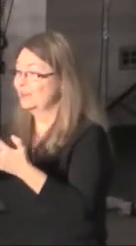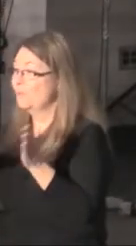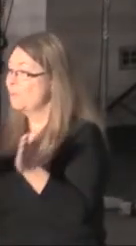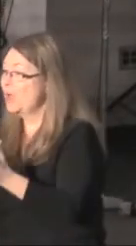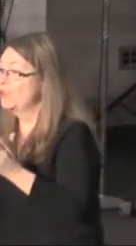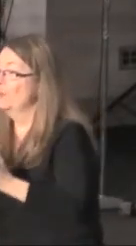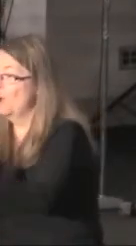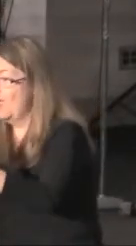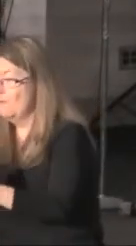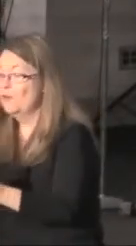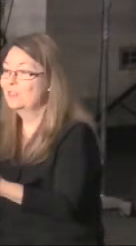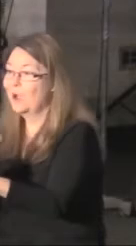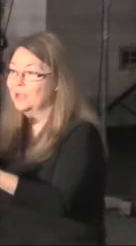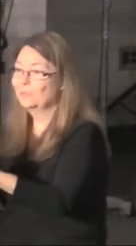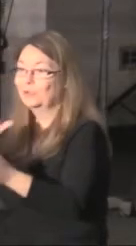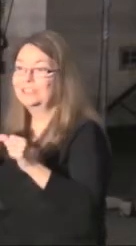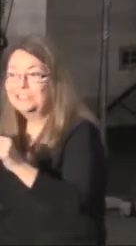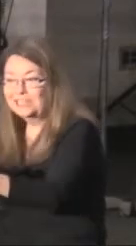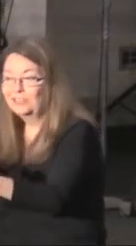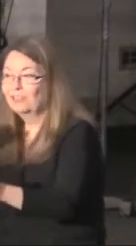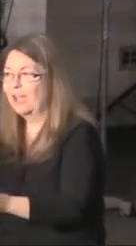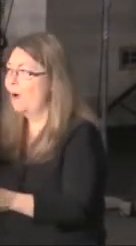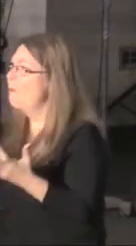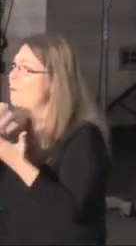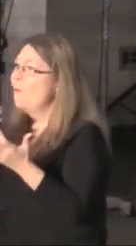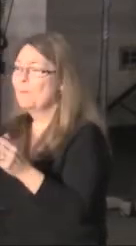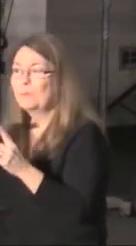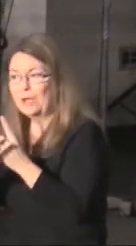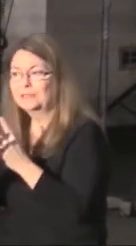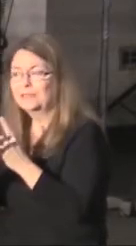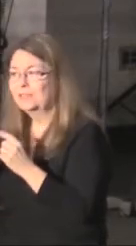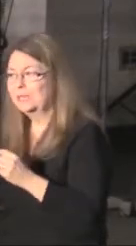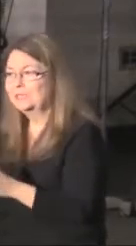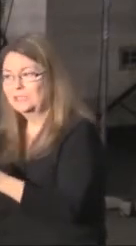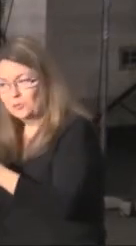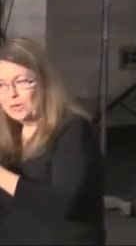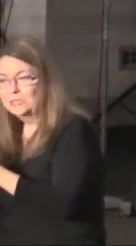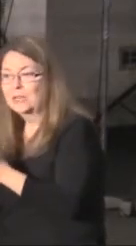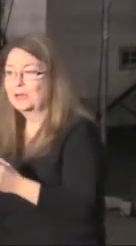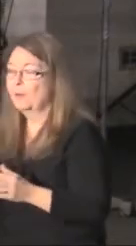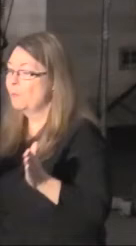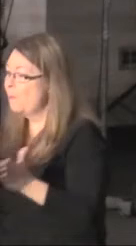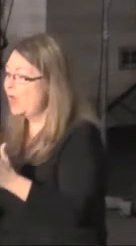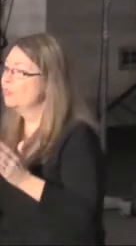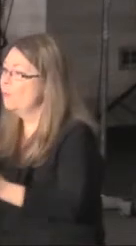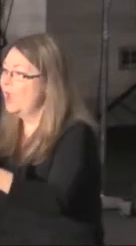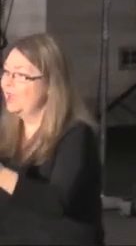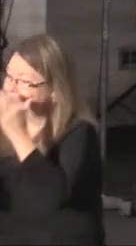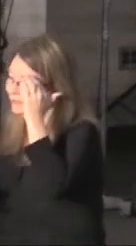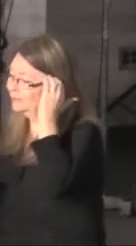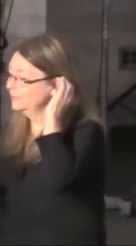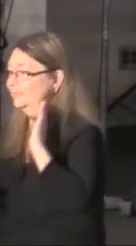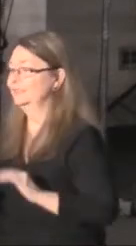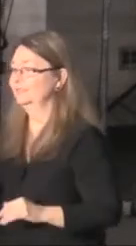the gospel to go on. And that's an incredible perspective on his circumstance and his situation. It paved the way. The bushwhacker for the